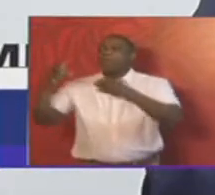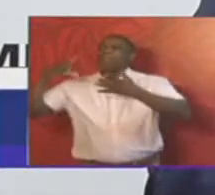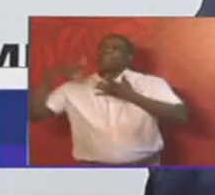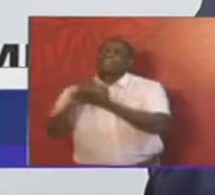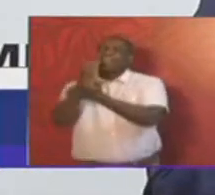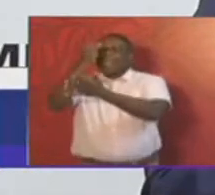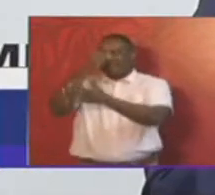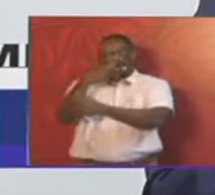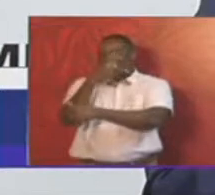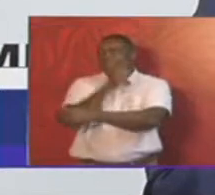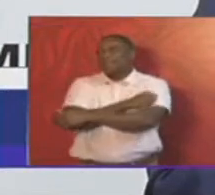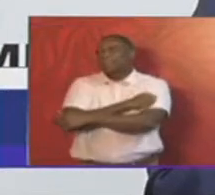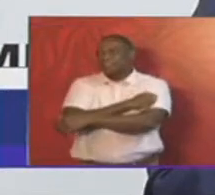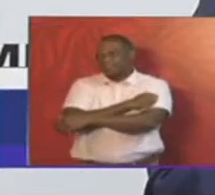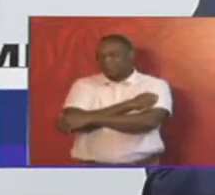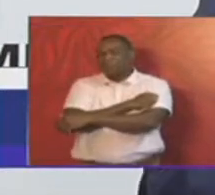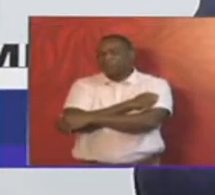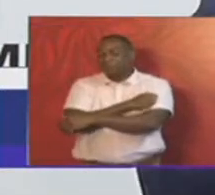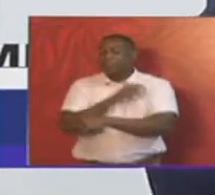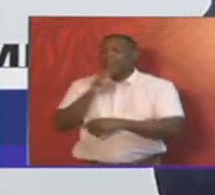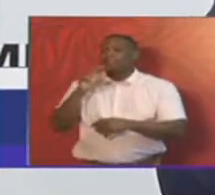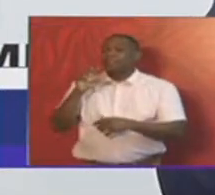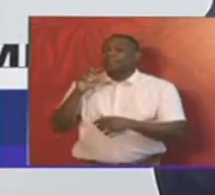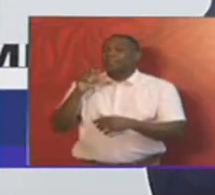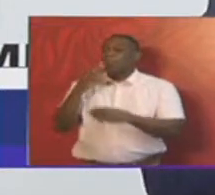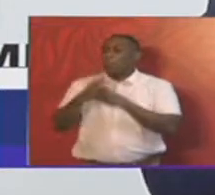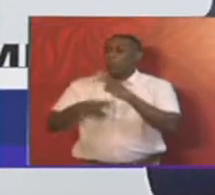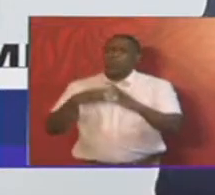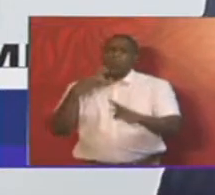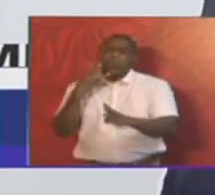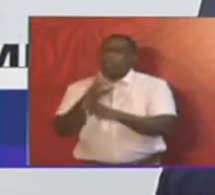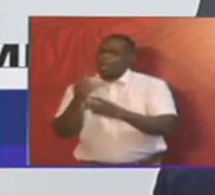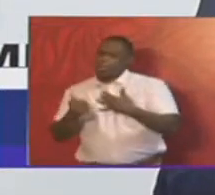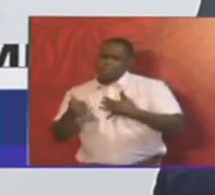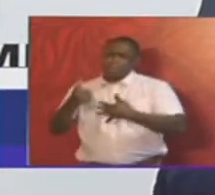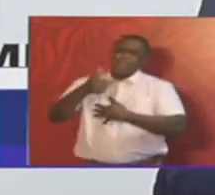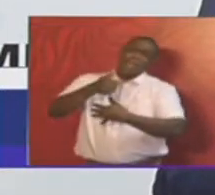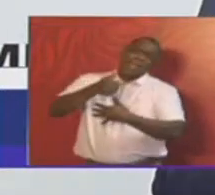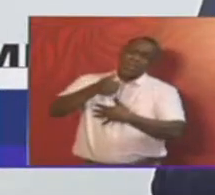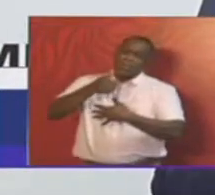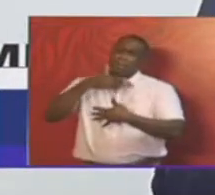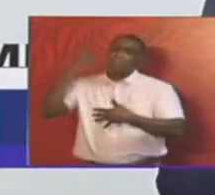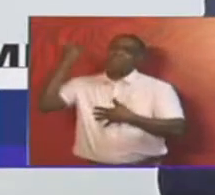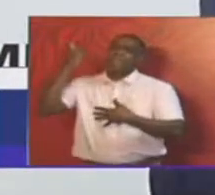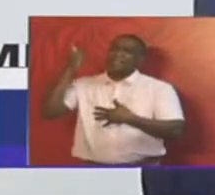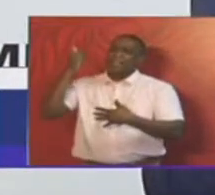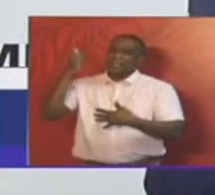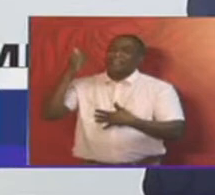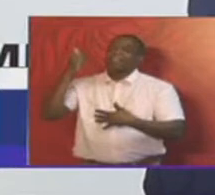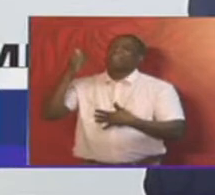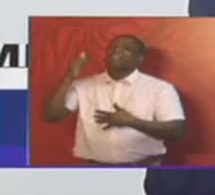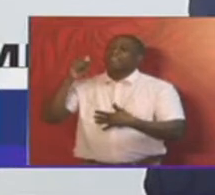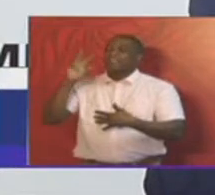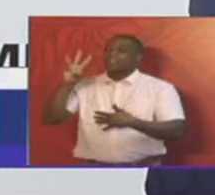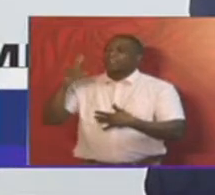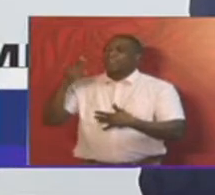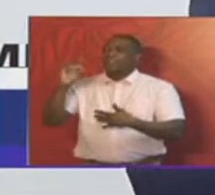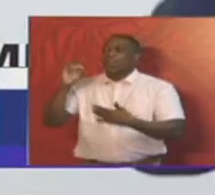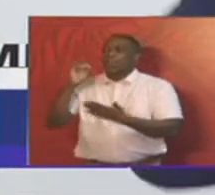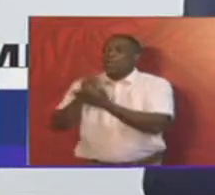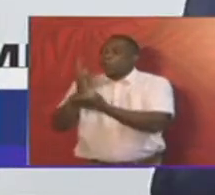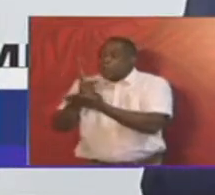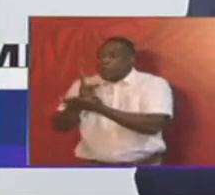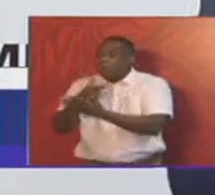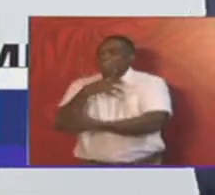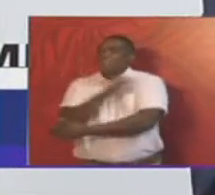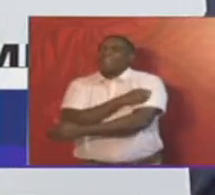world-class WHO vaccine. One shot and you're done. So if you have a fear of needles, your